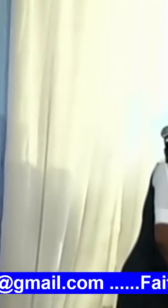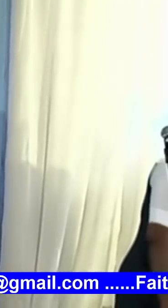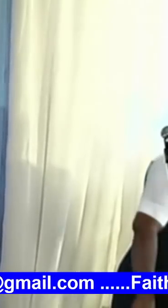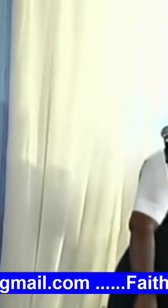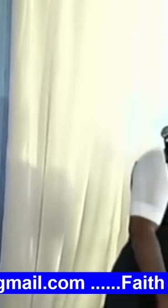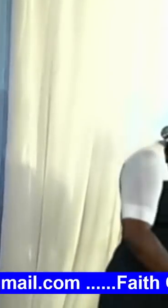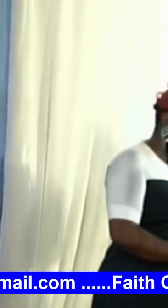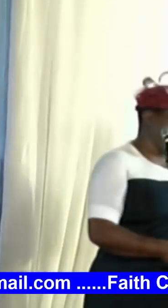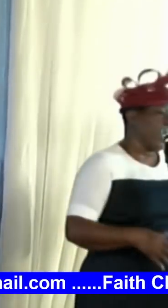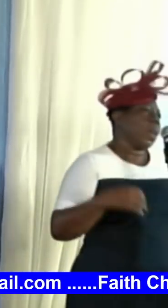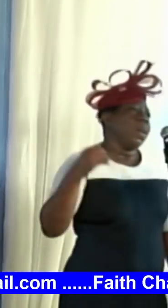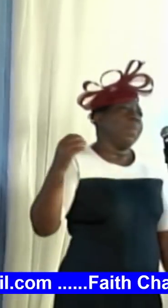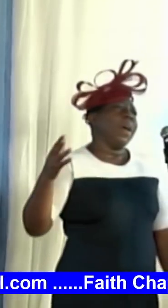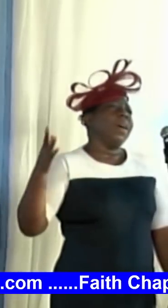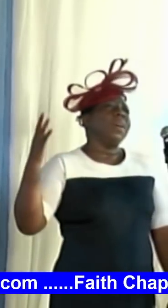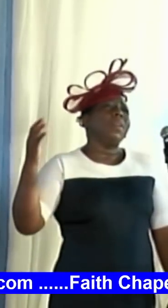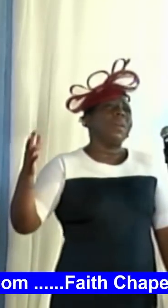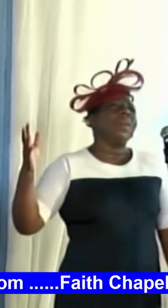our bishop,